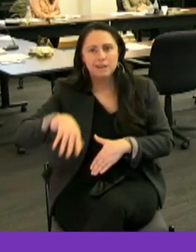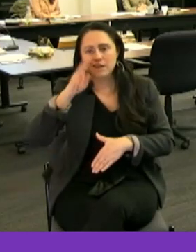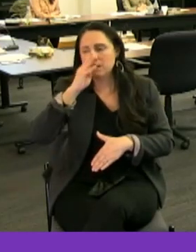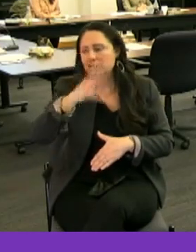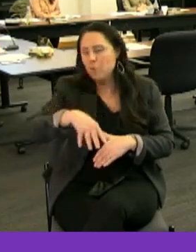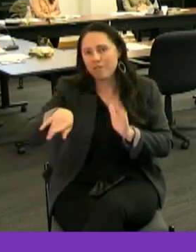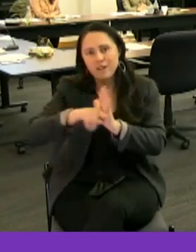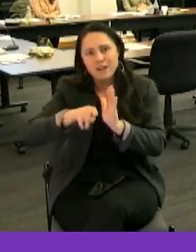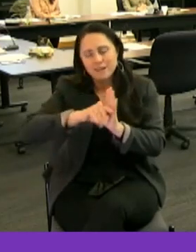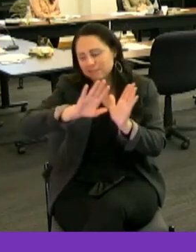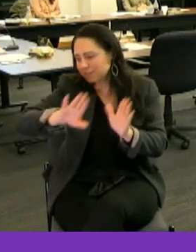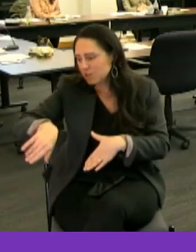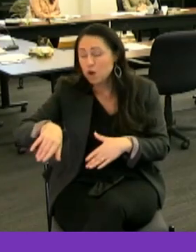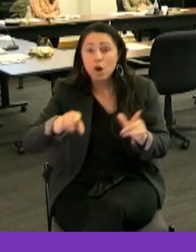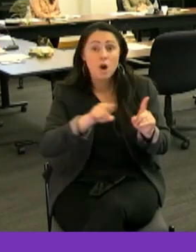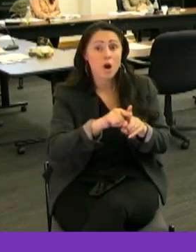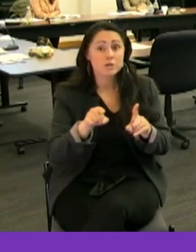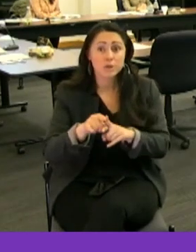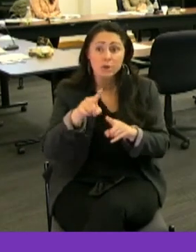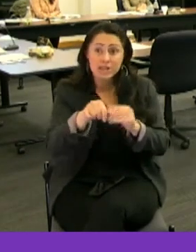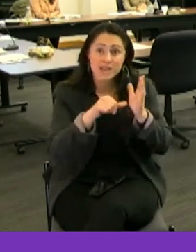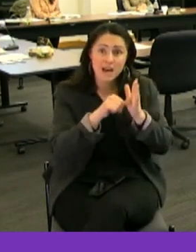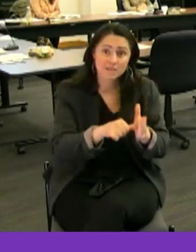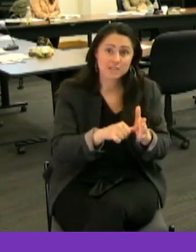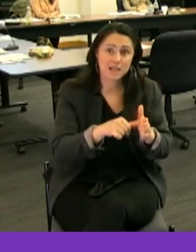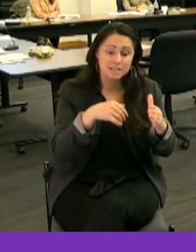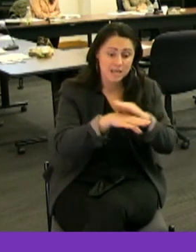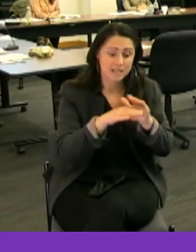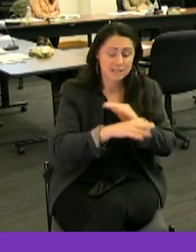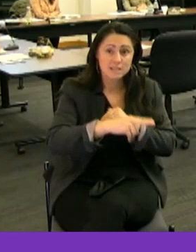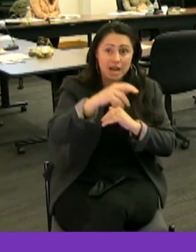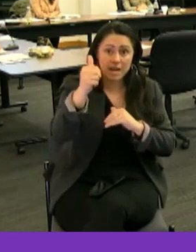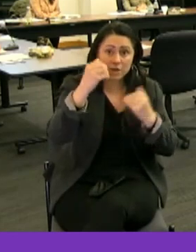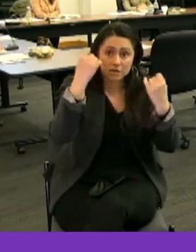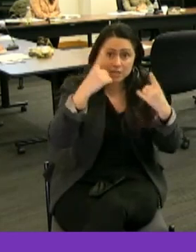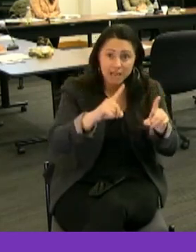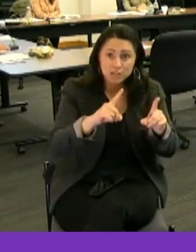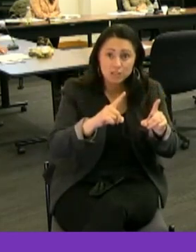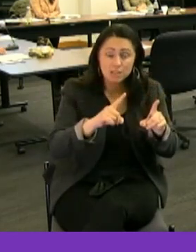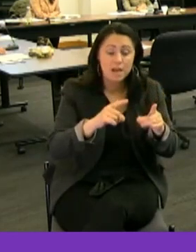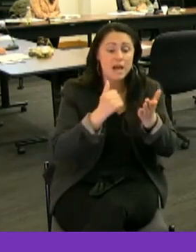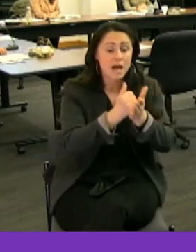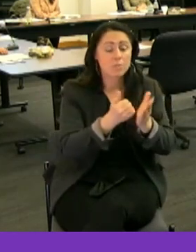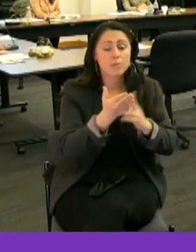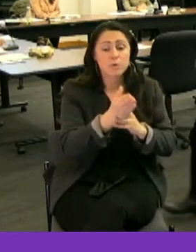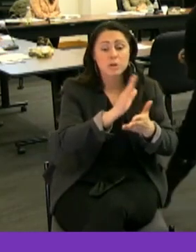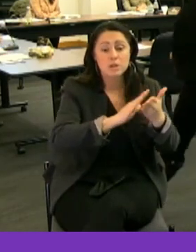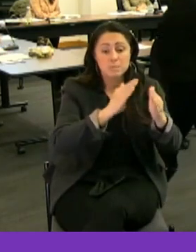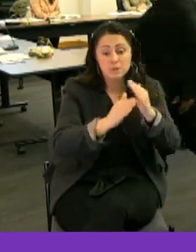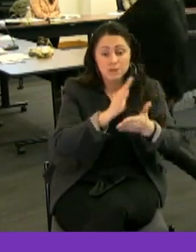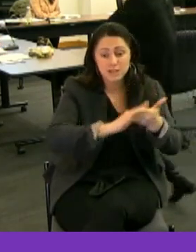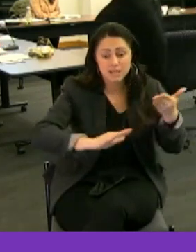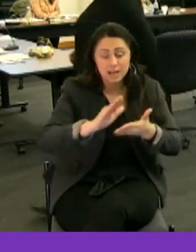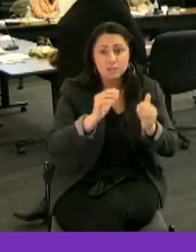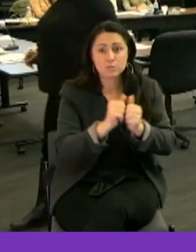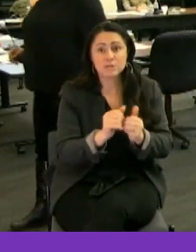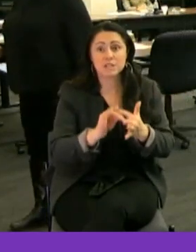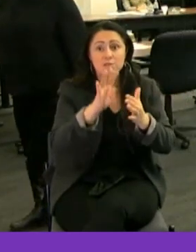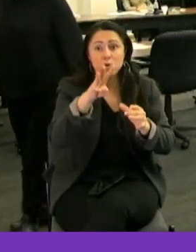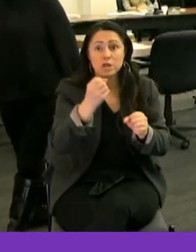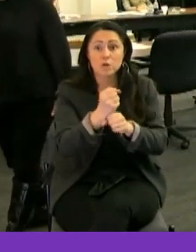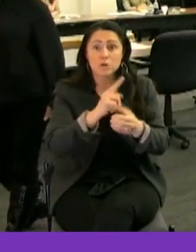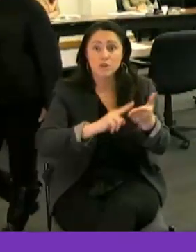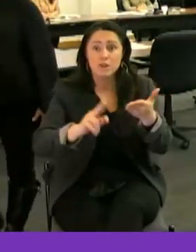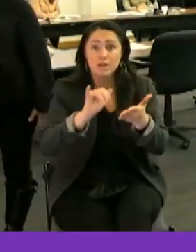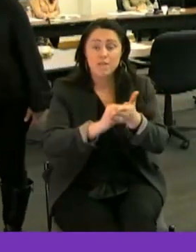out. He also emphasized the access to higher education prioritized by community colleges as compared with some selective four-year universities,